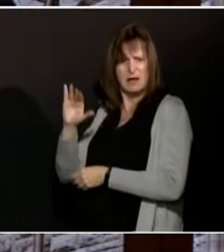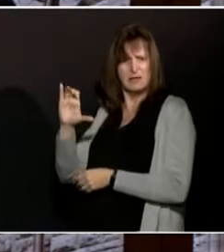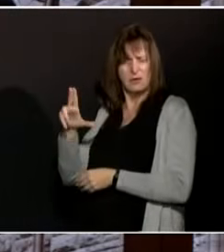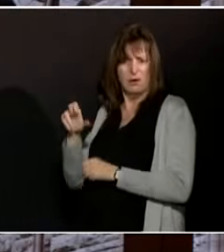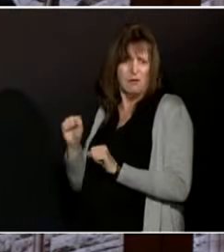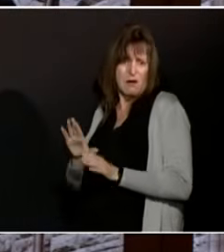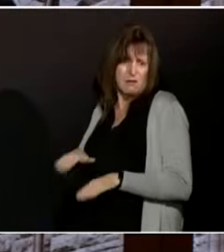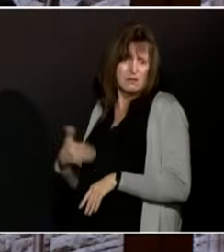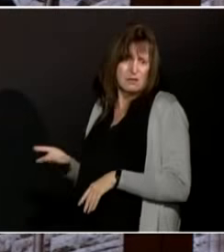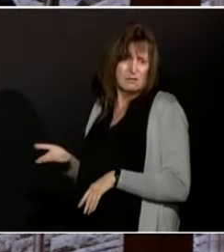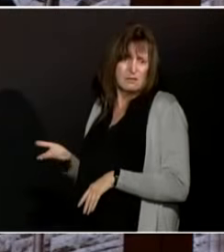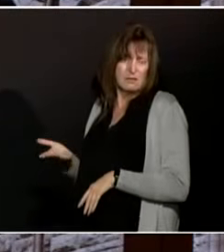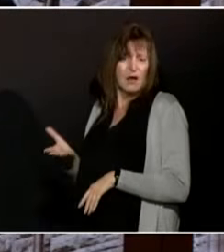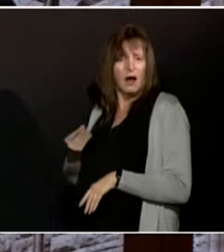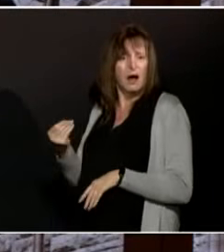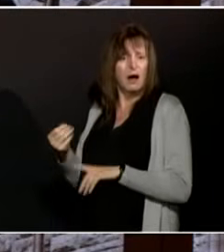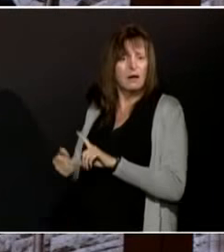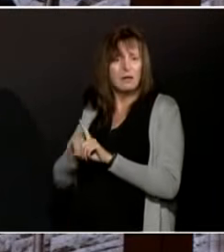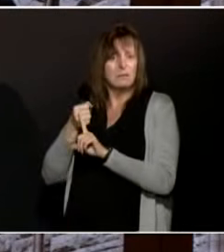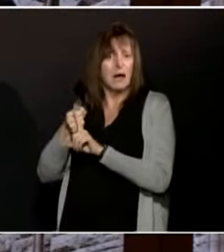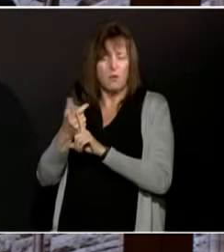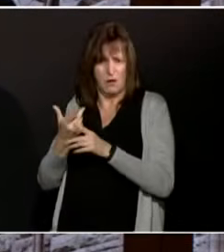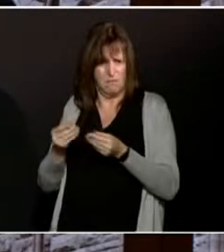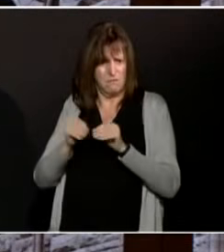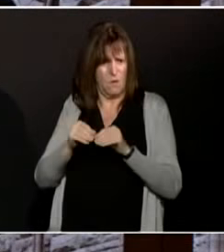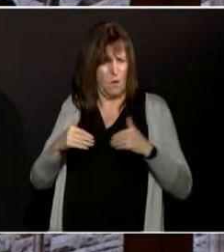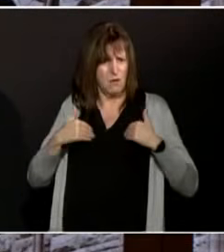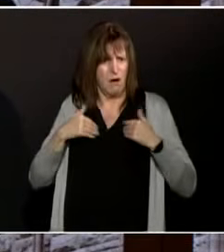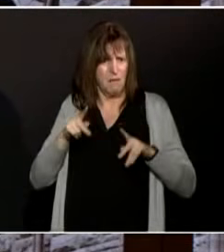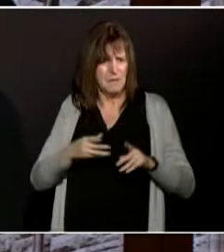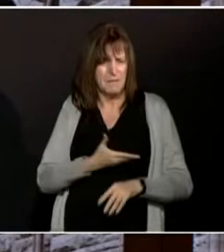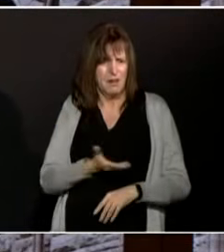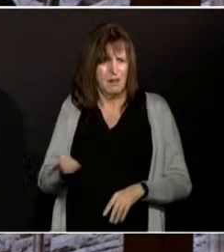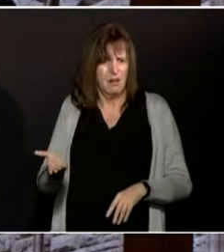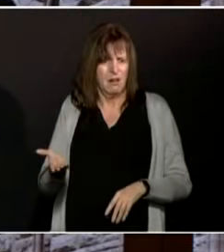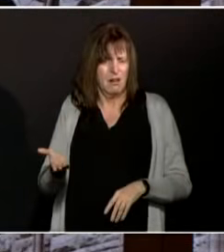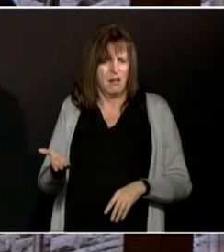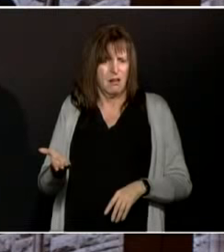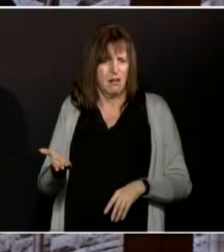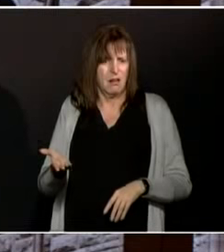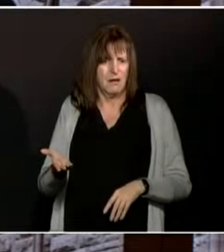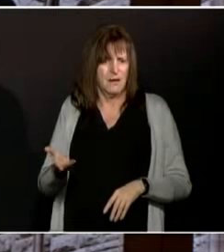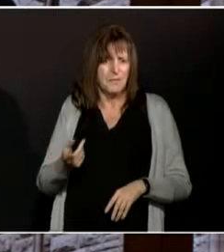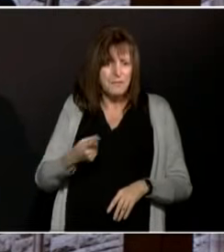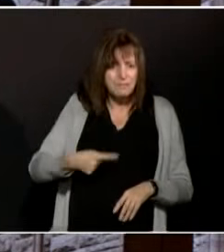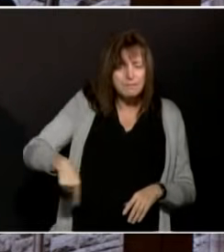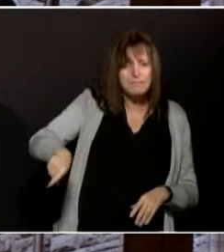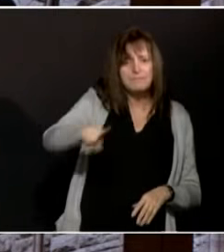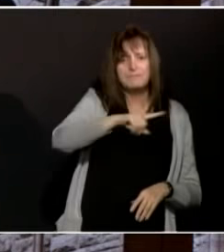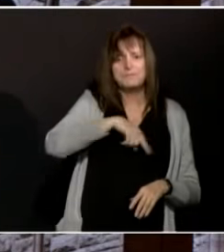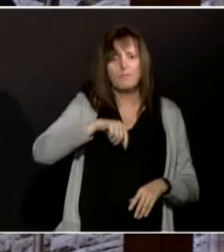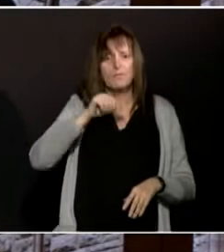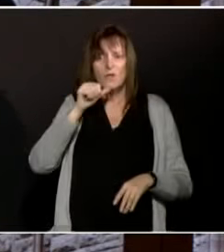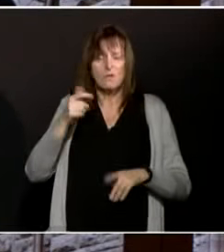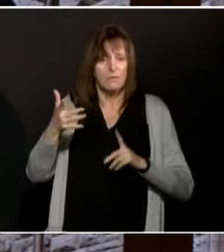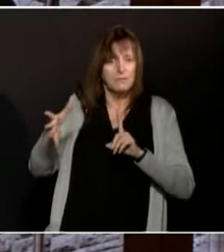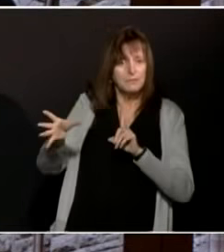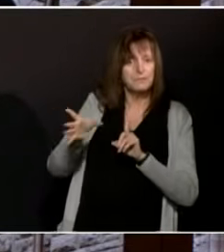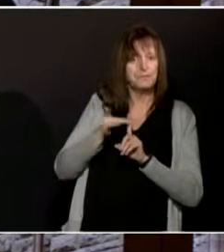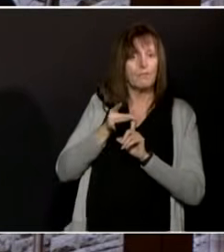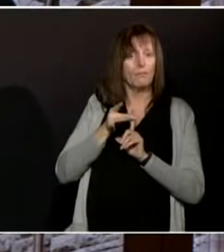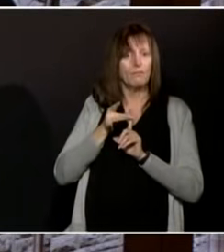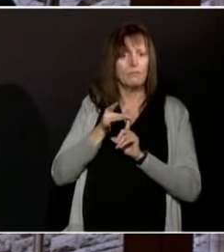younger populations with much less of an inoculum or virus load, causing infection very quickly, in short